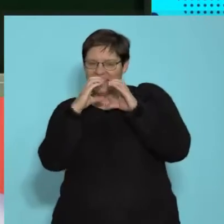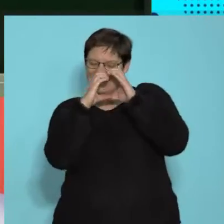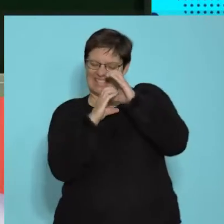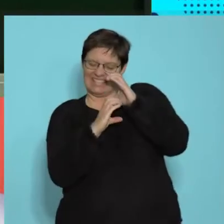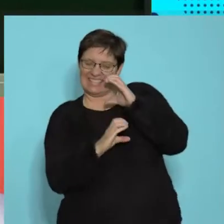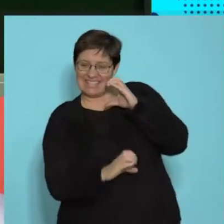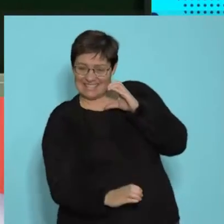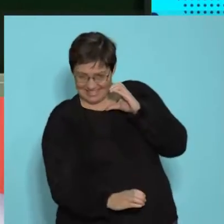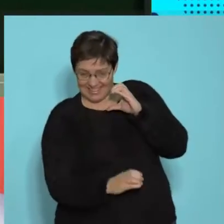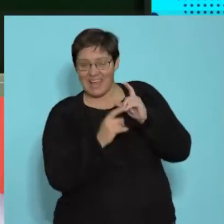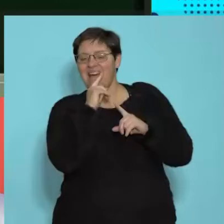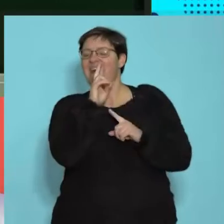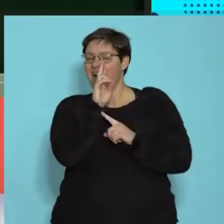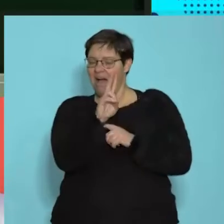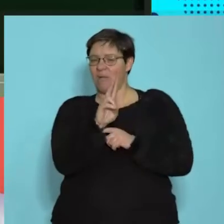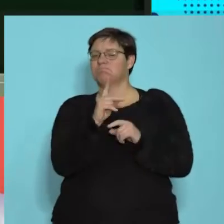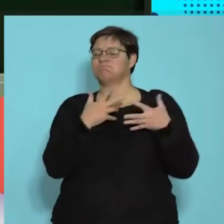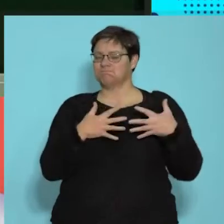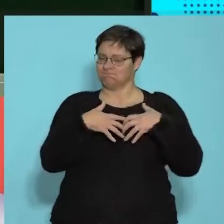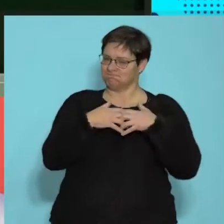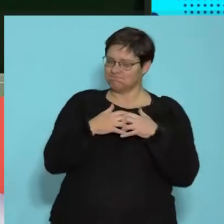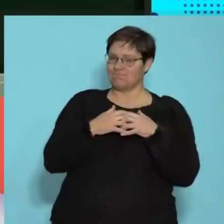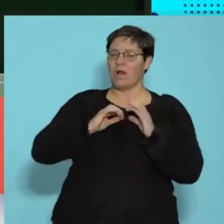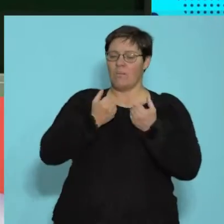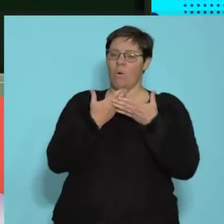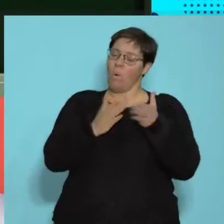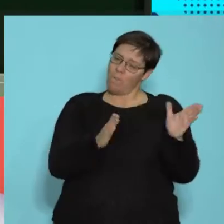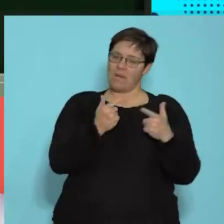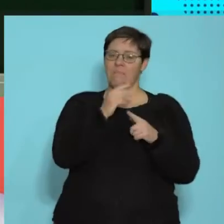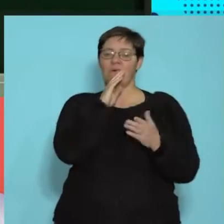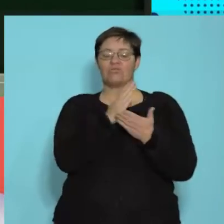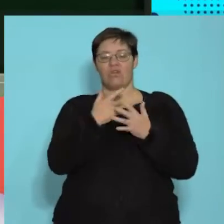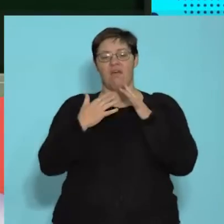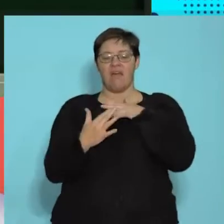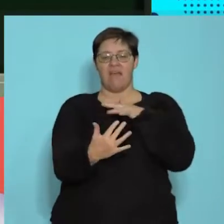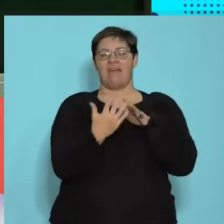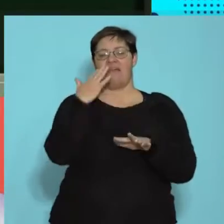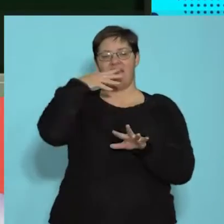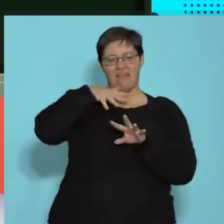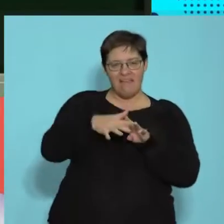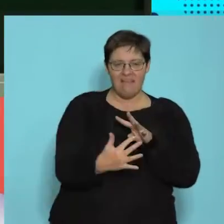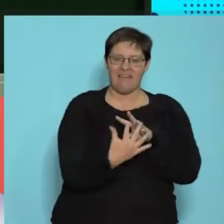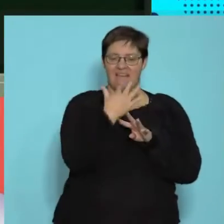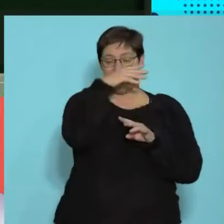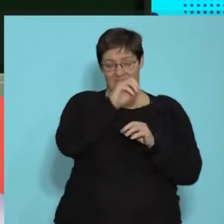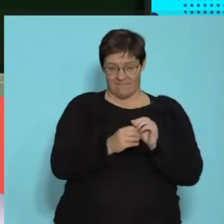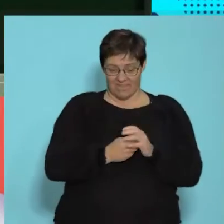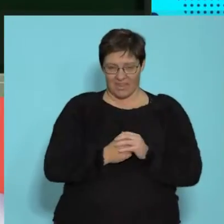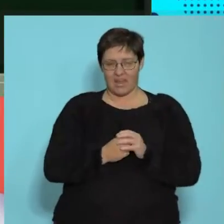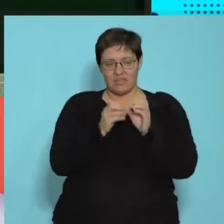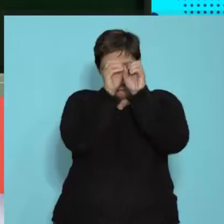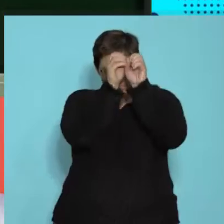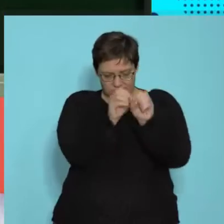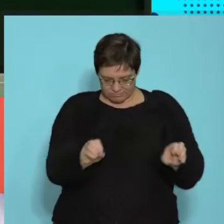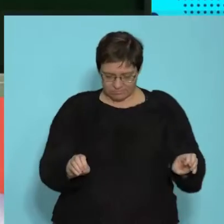Those C-shaped cartilaginous rings that are going to be able to keep it open, make sure the air flows in. Those